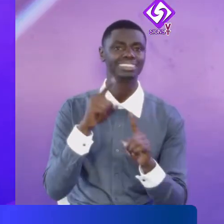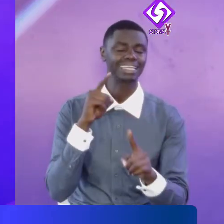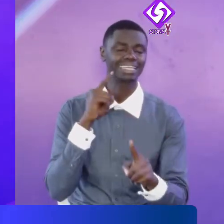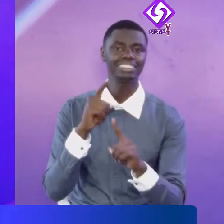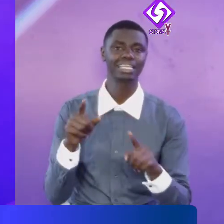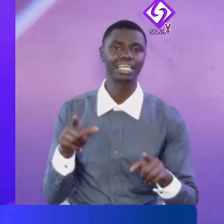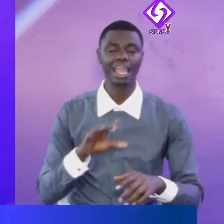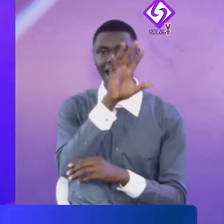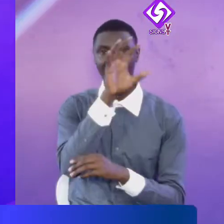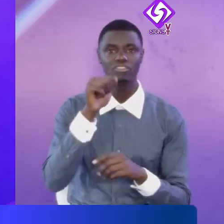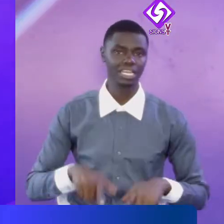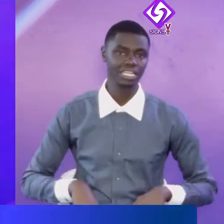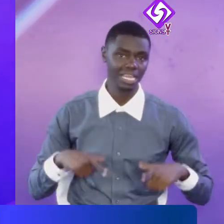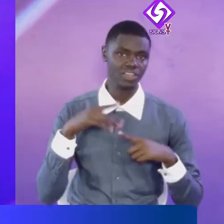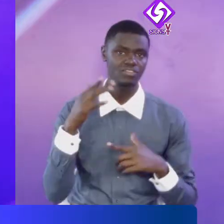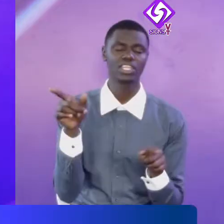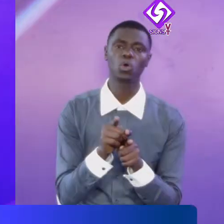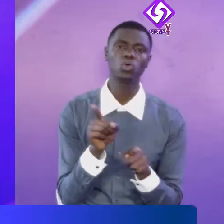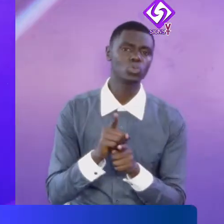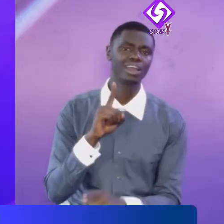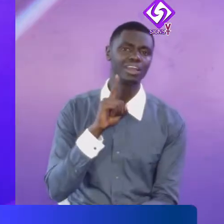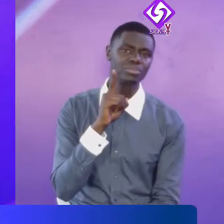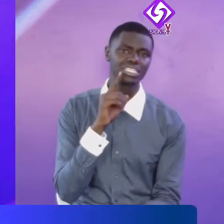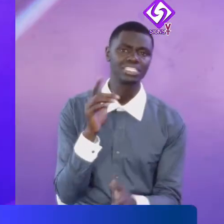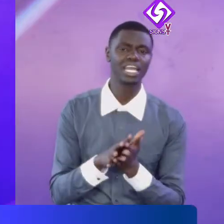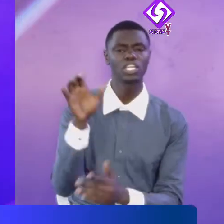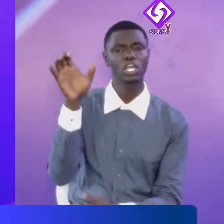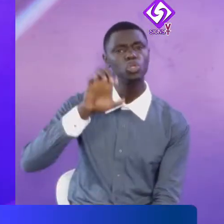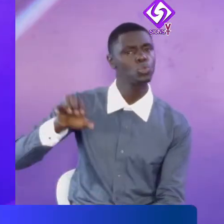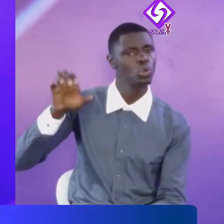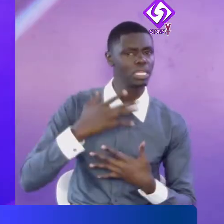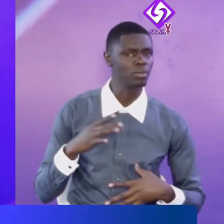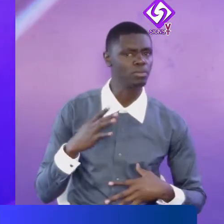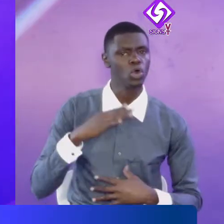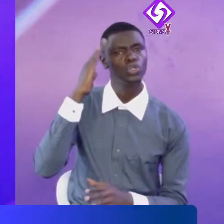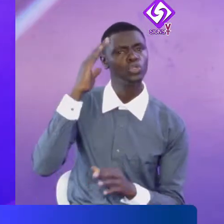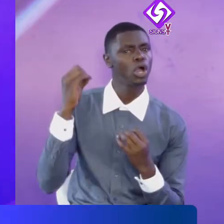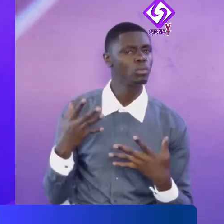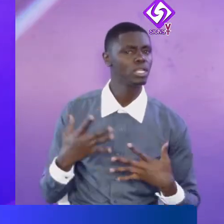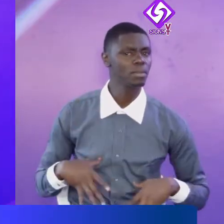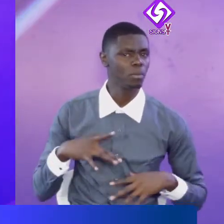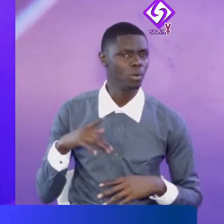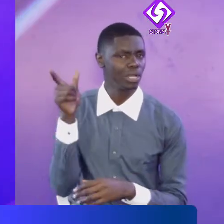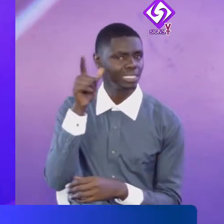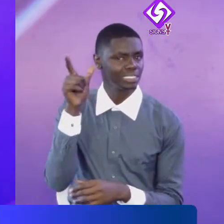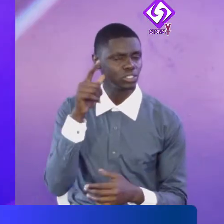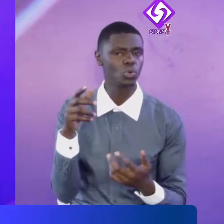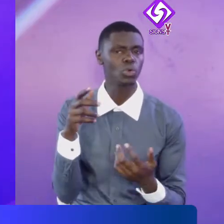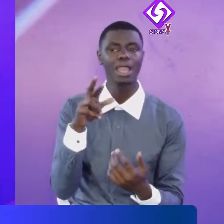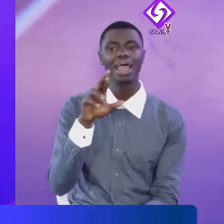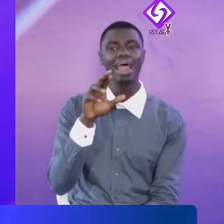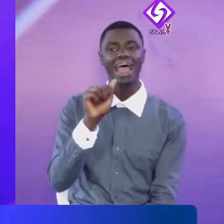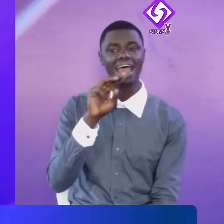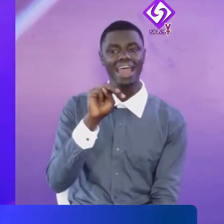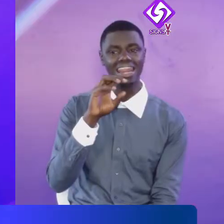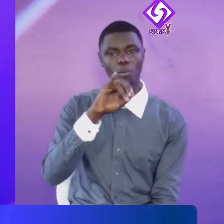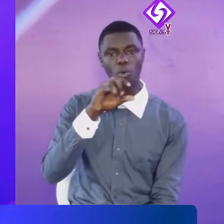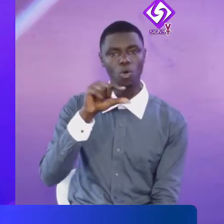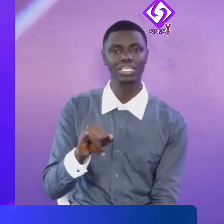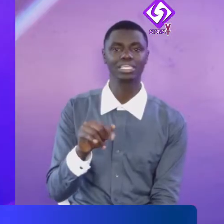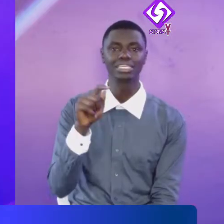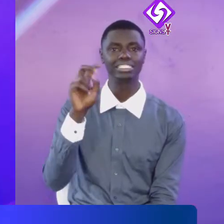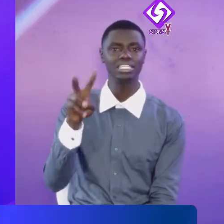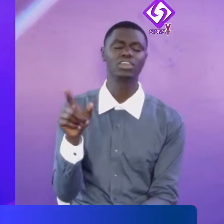even British and even the Europeans. Do you know how much people listen to Ramogi TV from abroad? And even